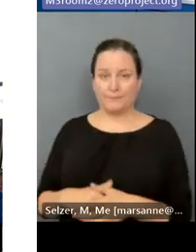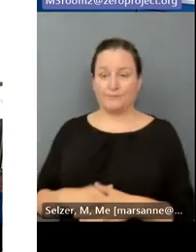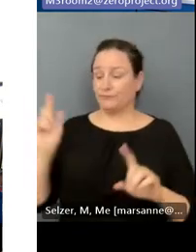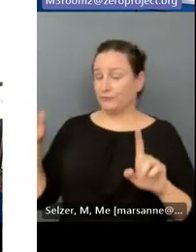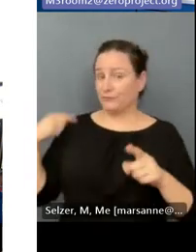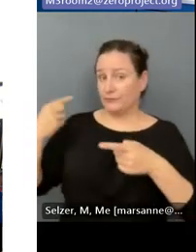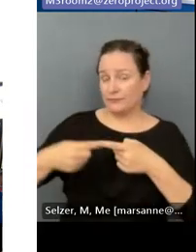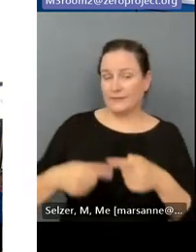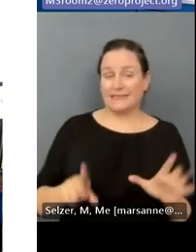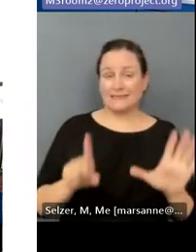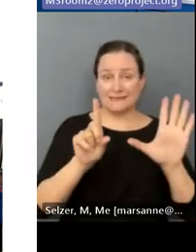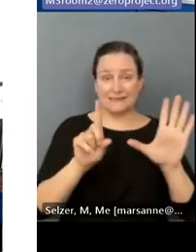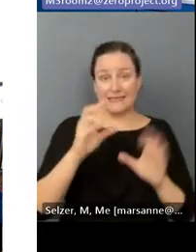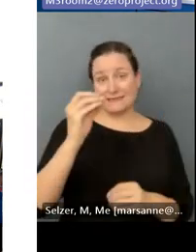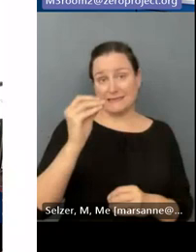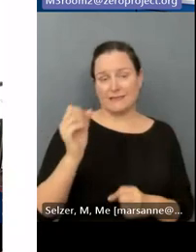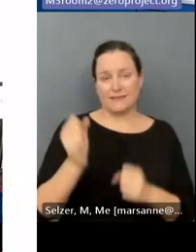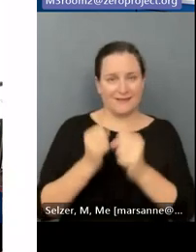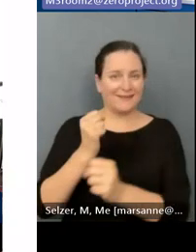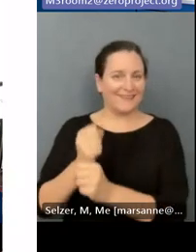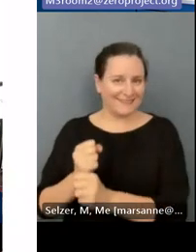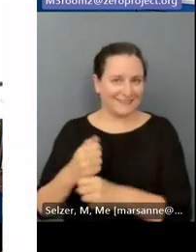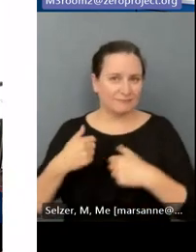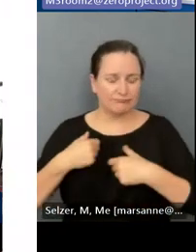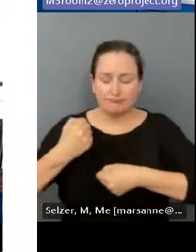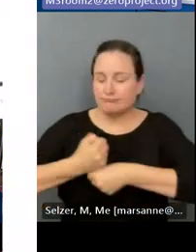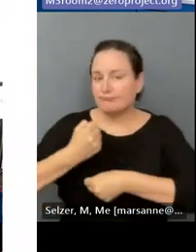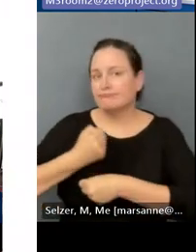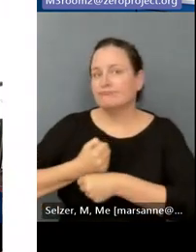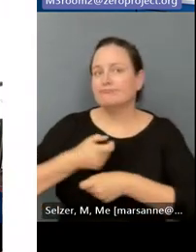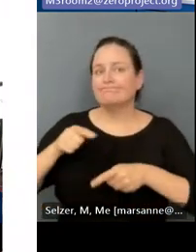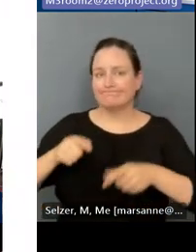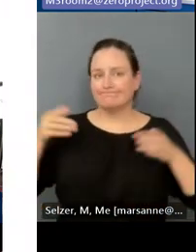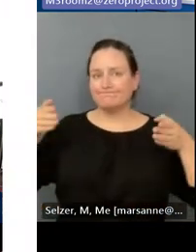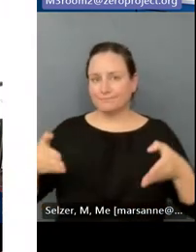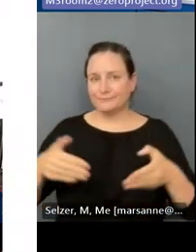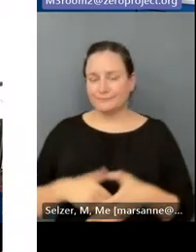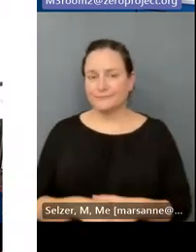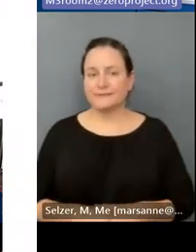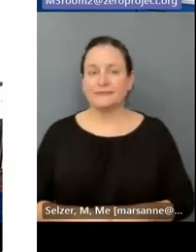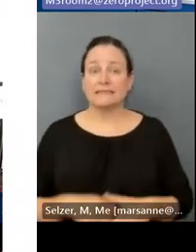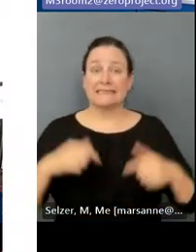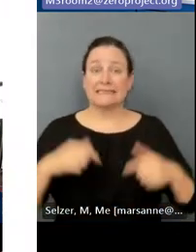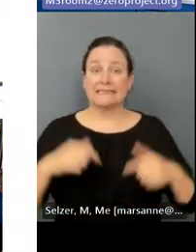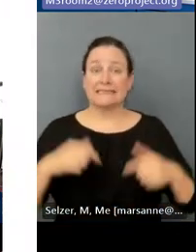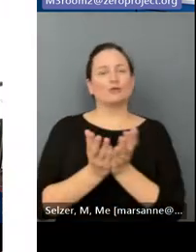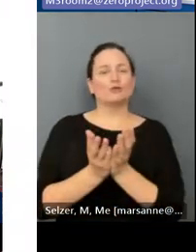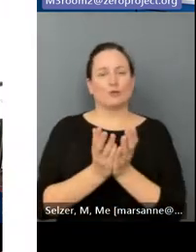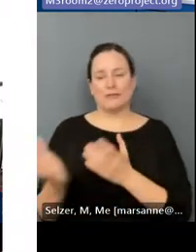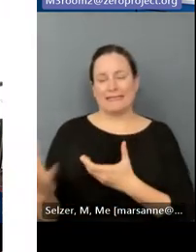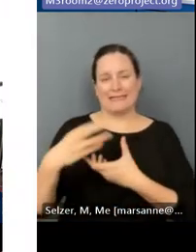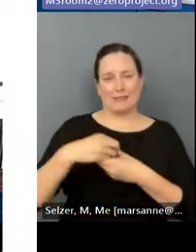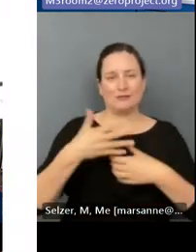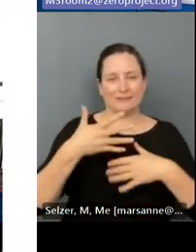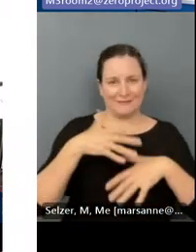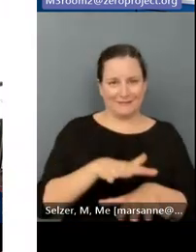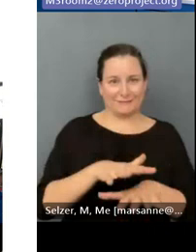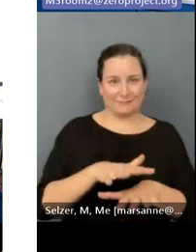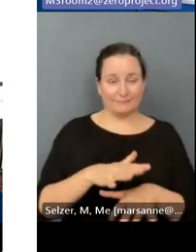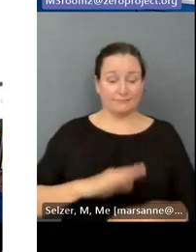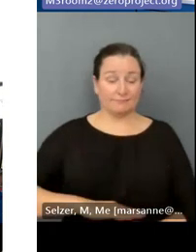with a school, as I told you, within class of education for children and young people from 3 to